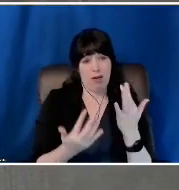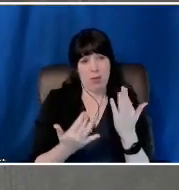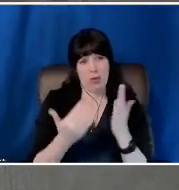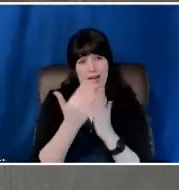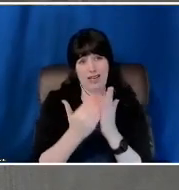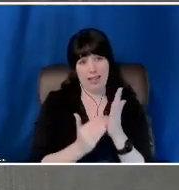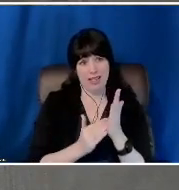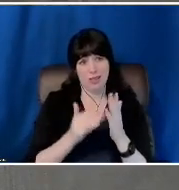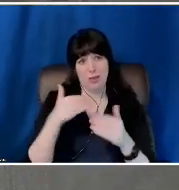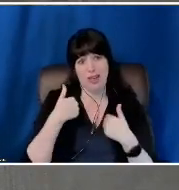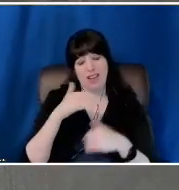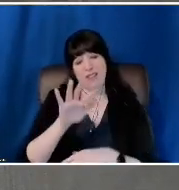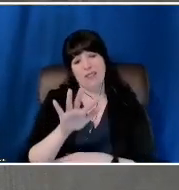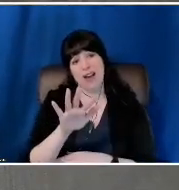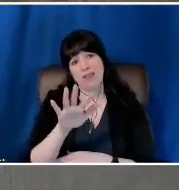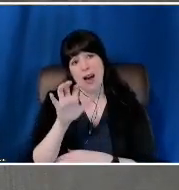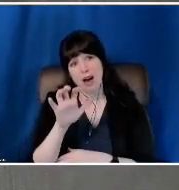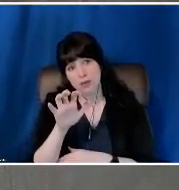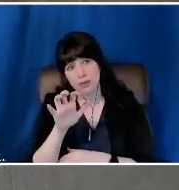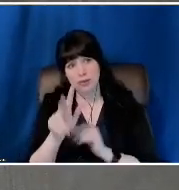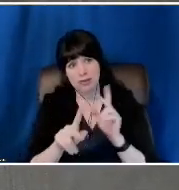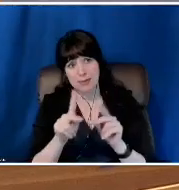for 52 units.